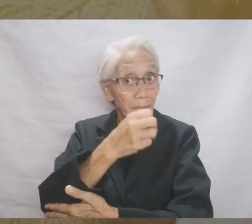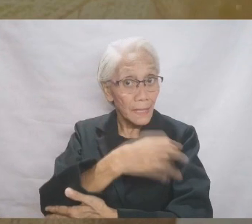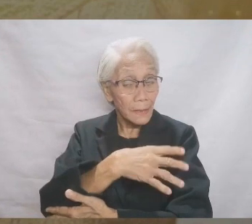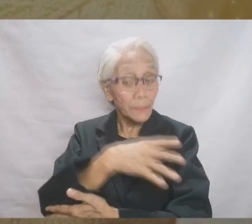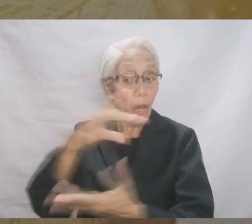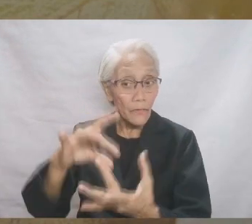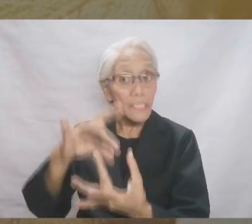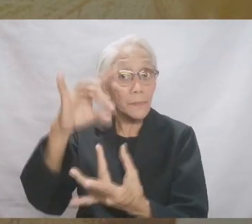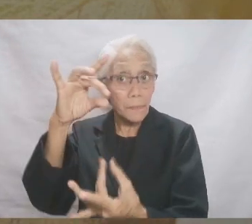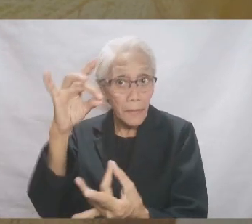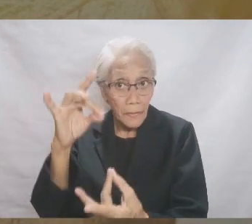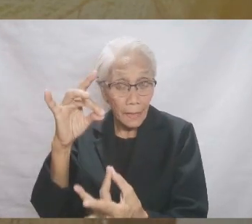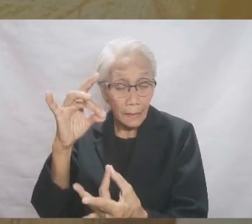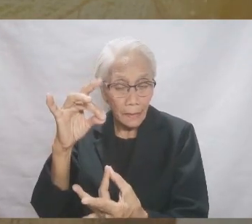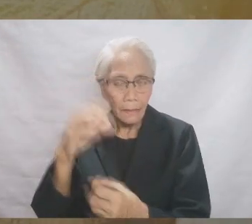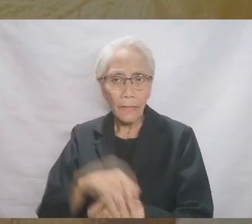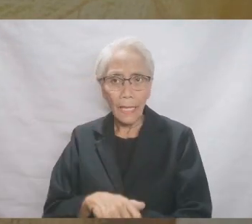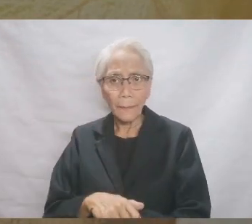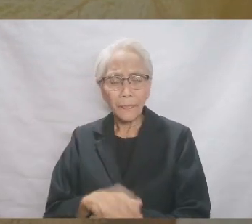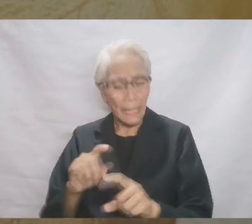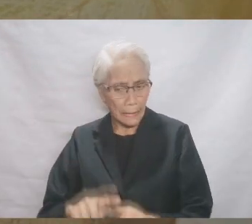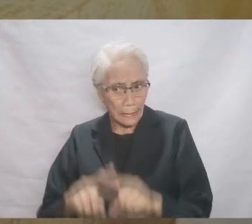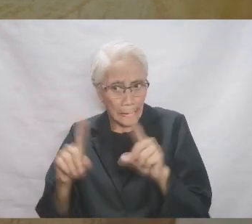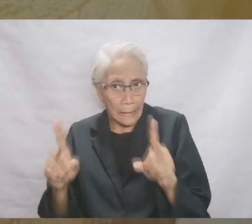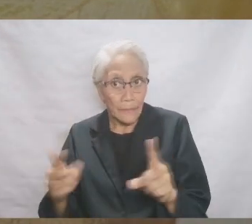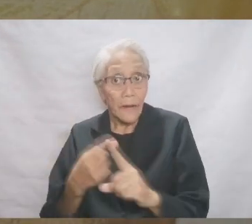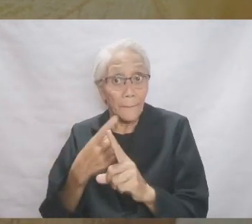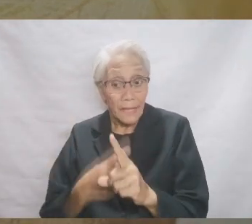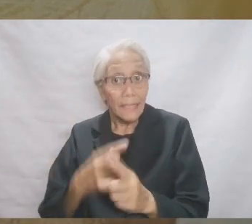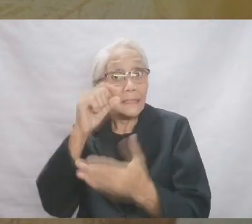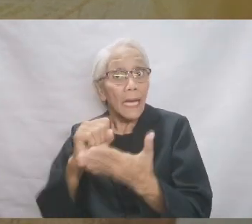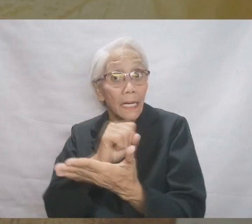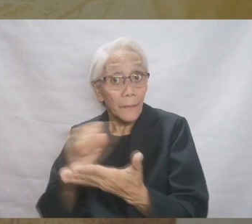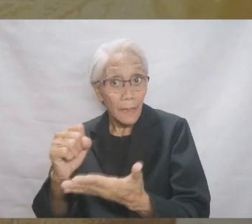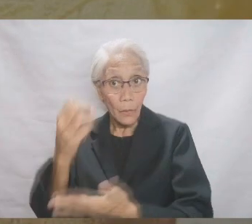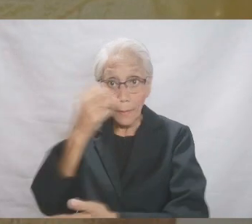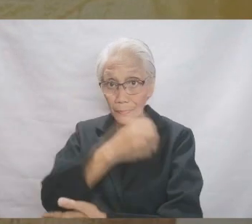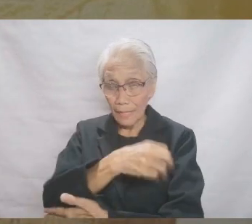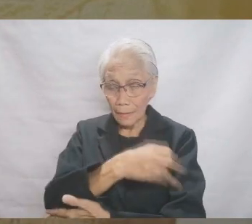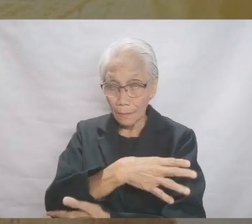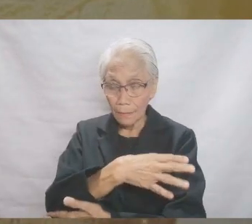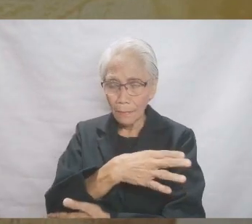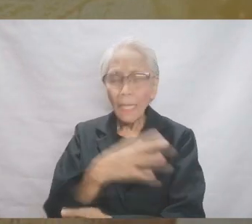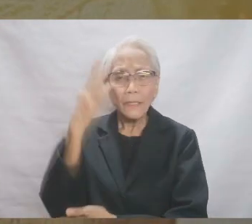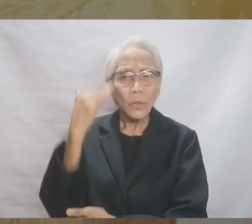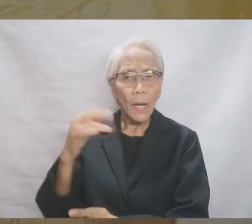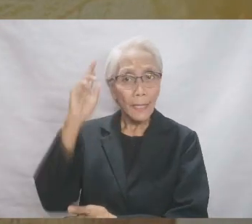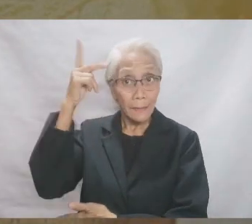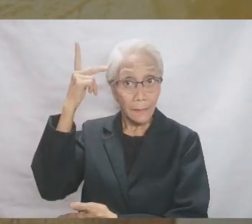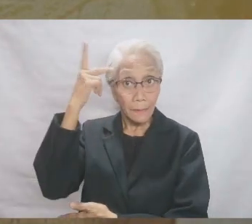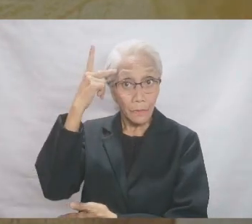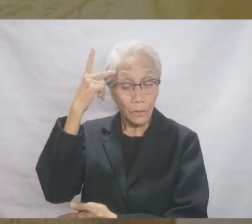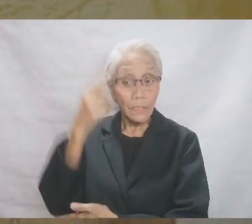a baptism of the Spirit distinct from sacramental baptism." That is why St.